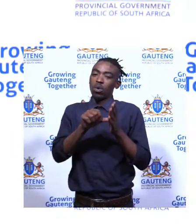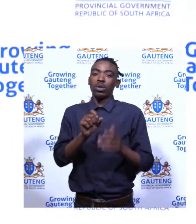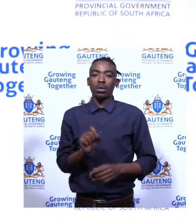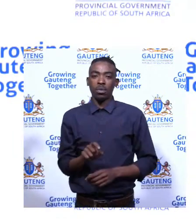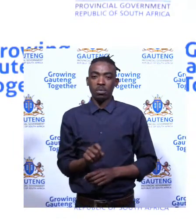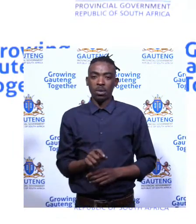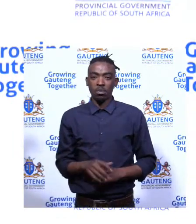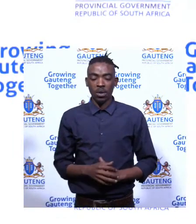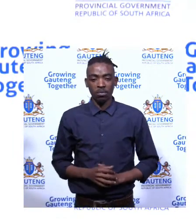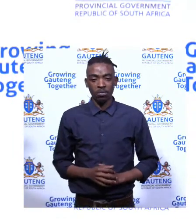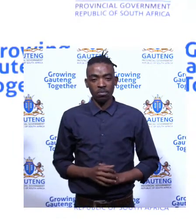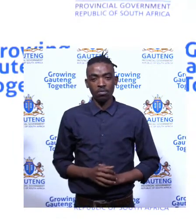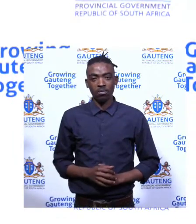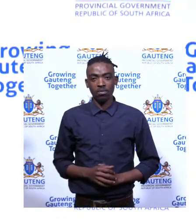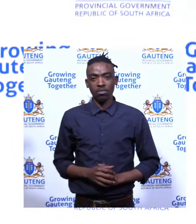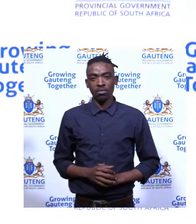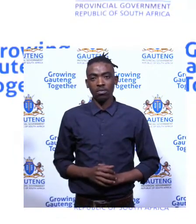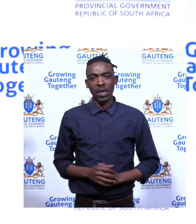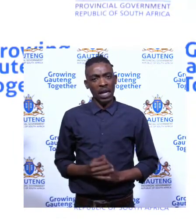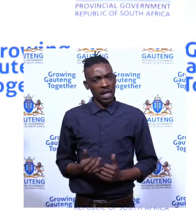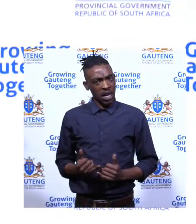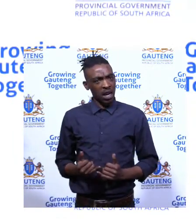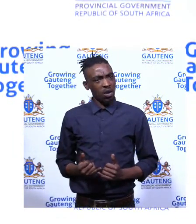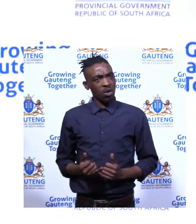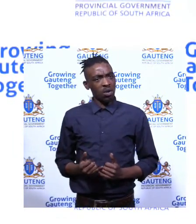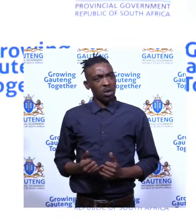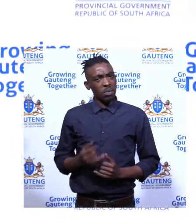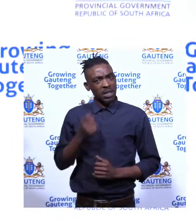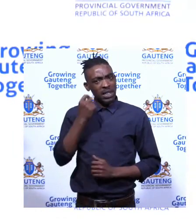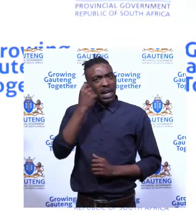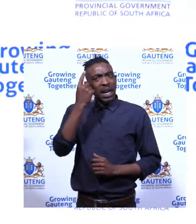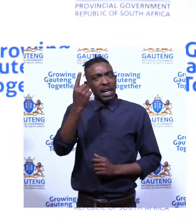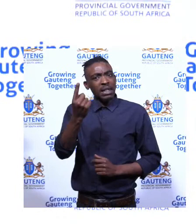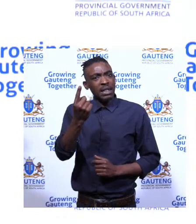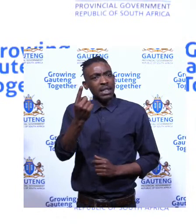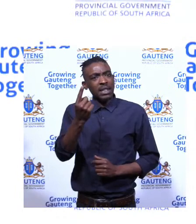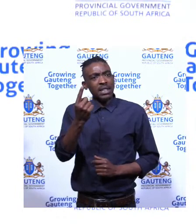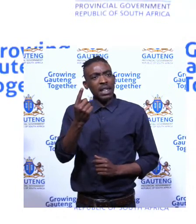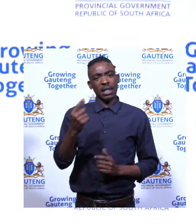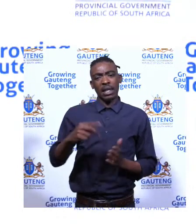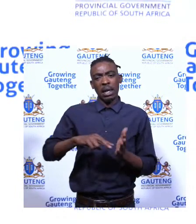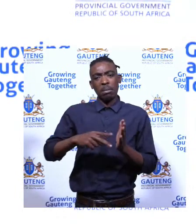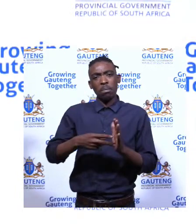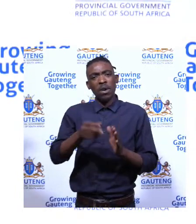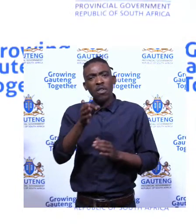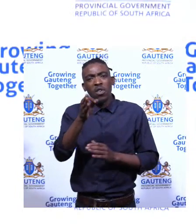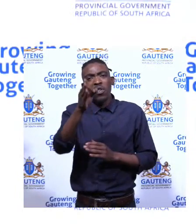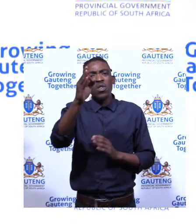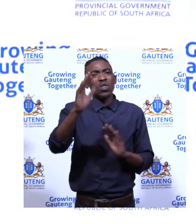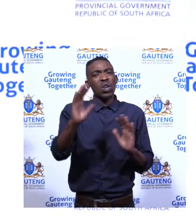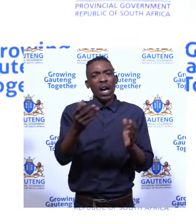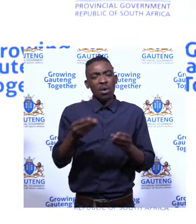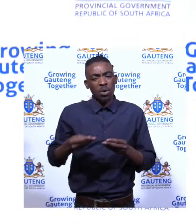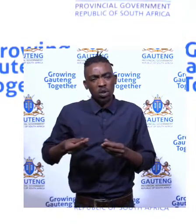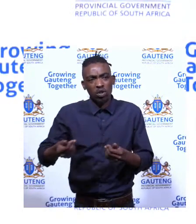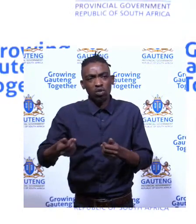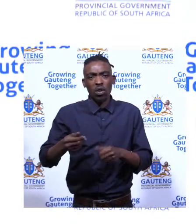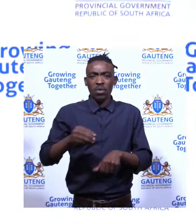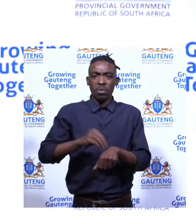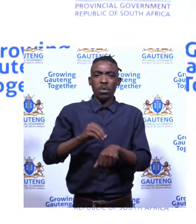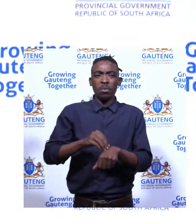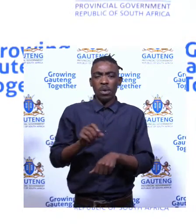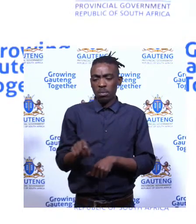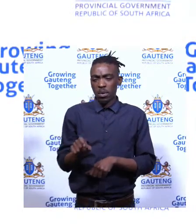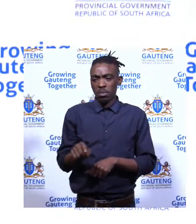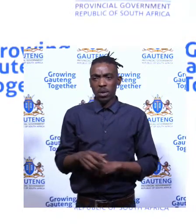and understand now and make predictions as to where the peak is given these slowdown we observe in